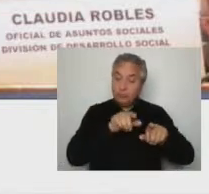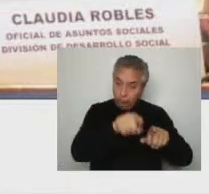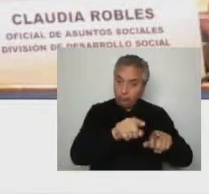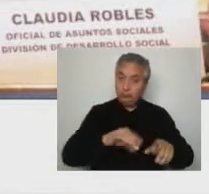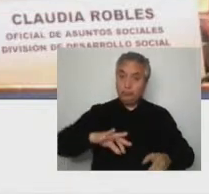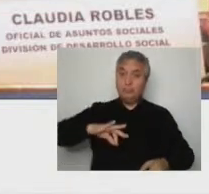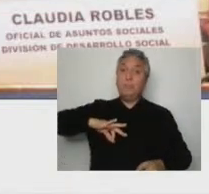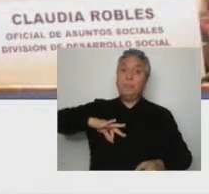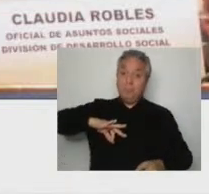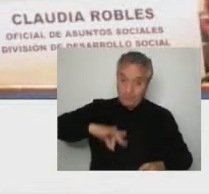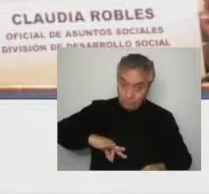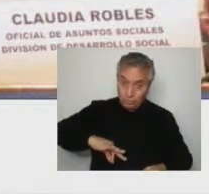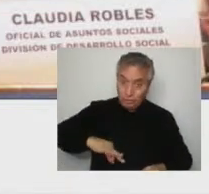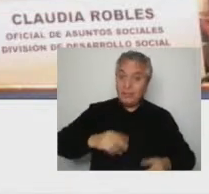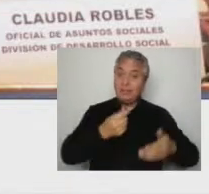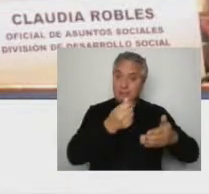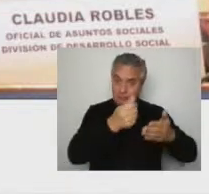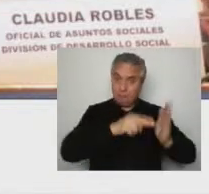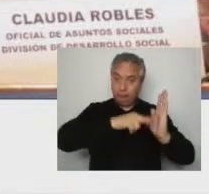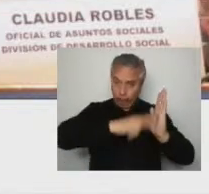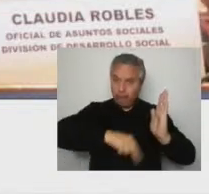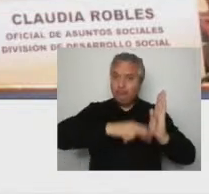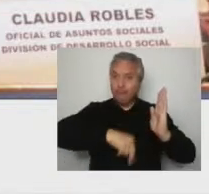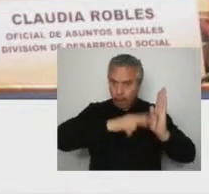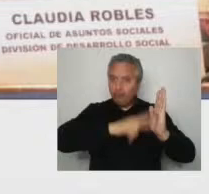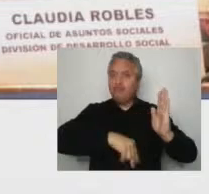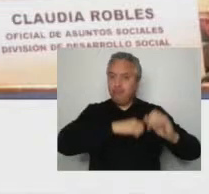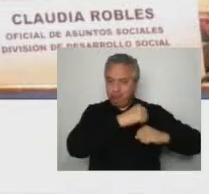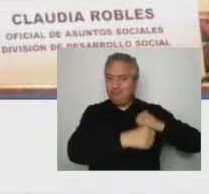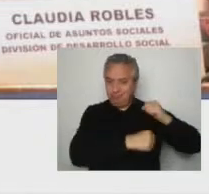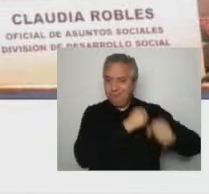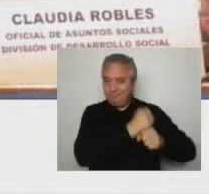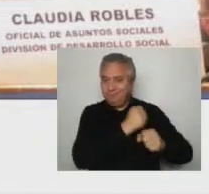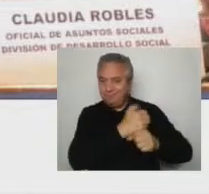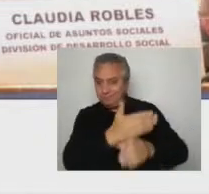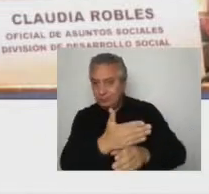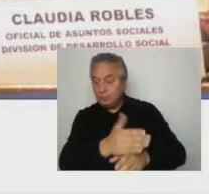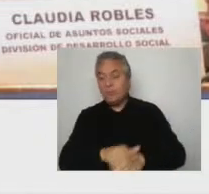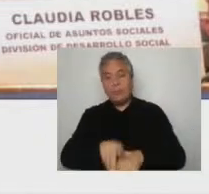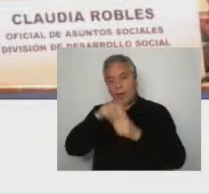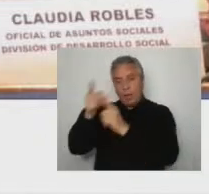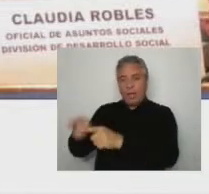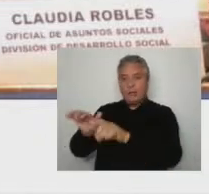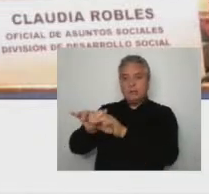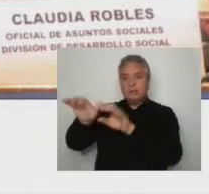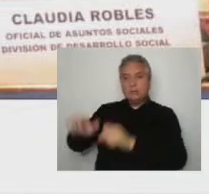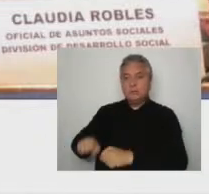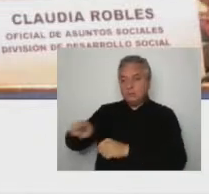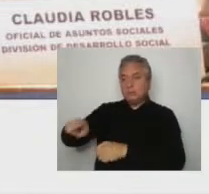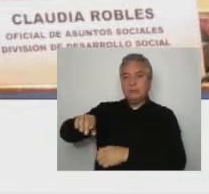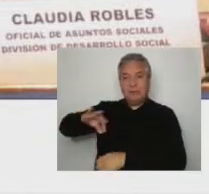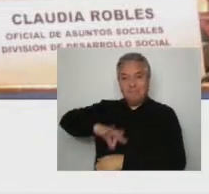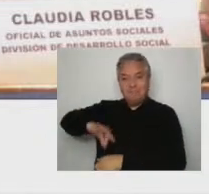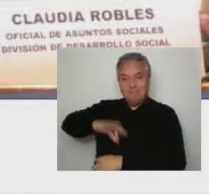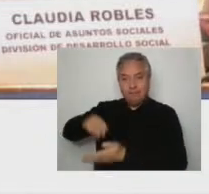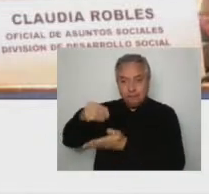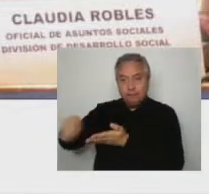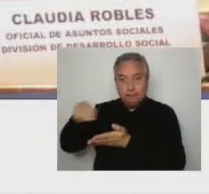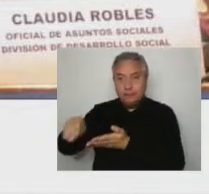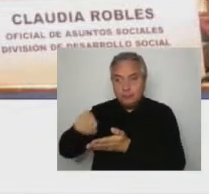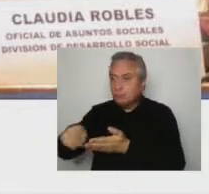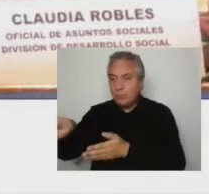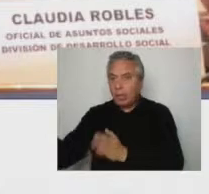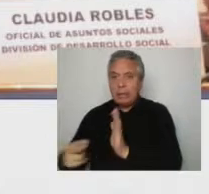systems. In our view, and both systems must be coordinated in order to face up to these